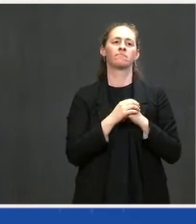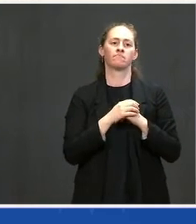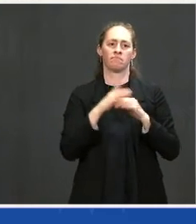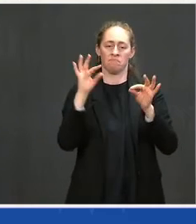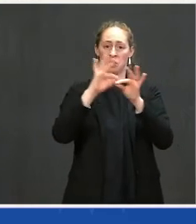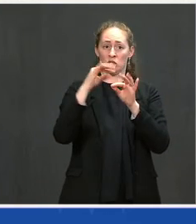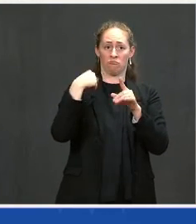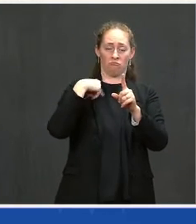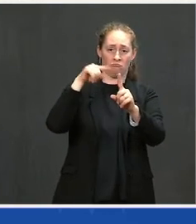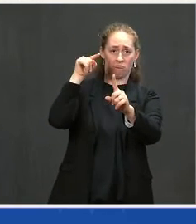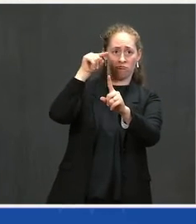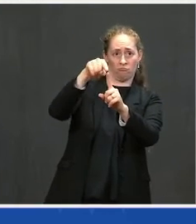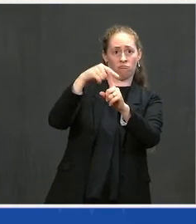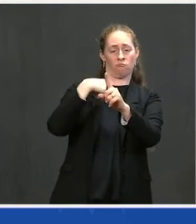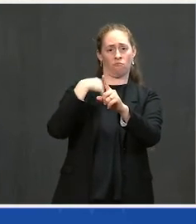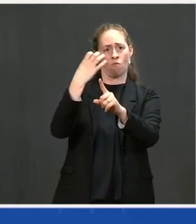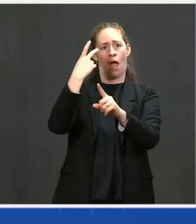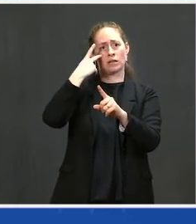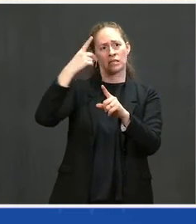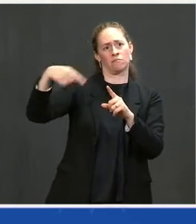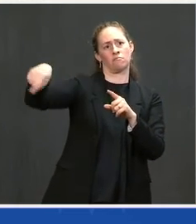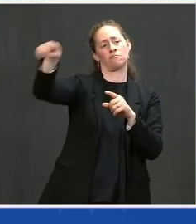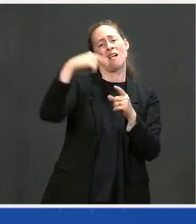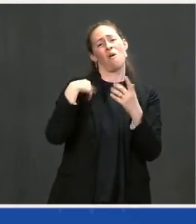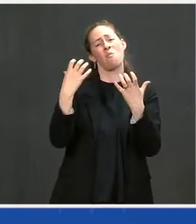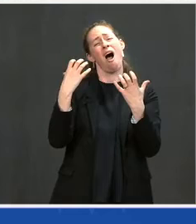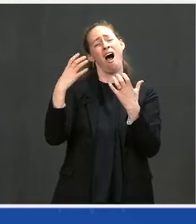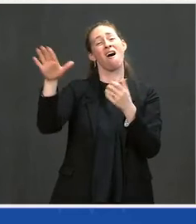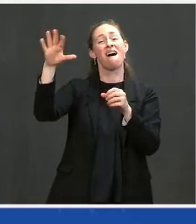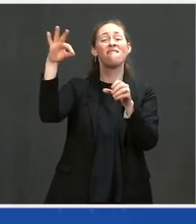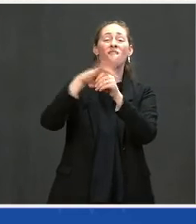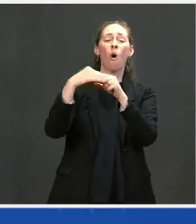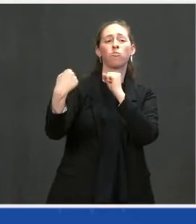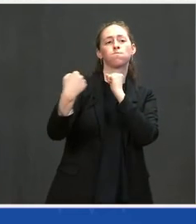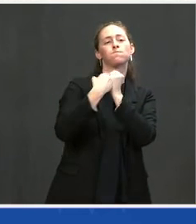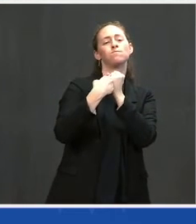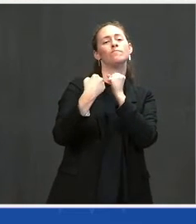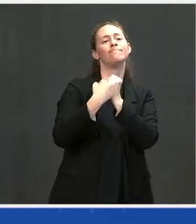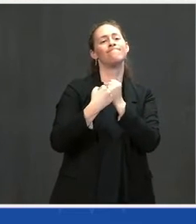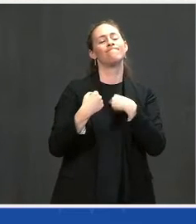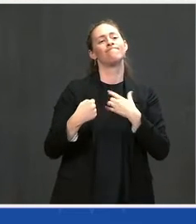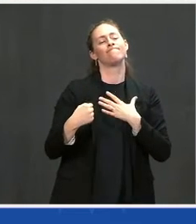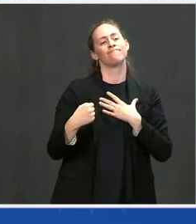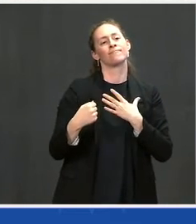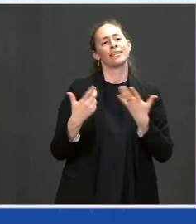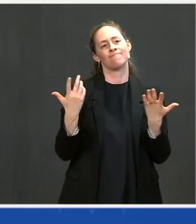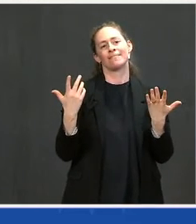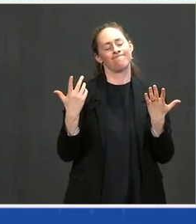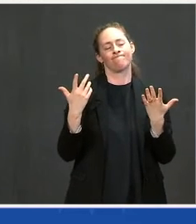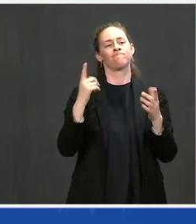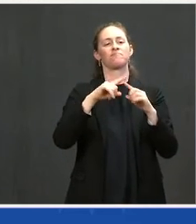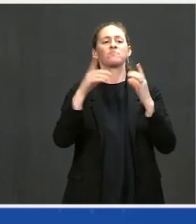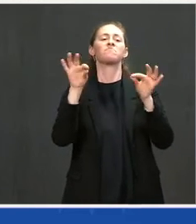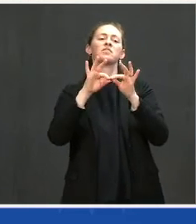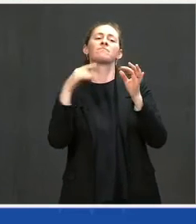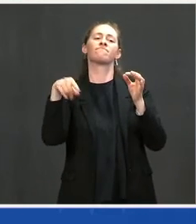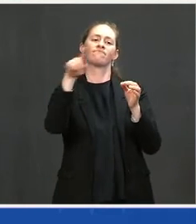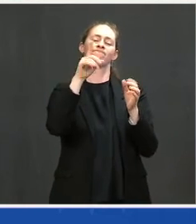support. But what I know I have now is I have electoral support from Republican